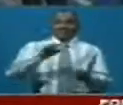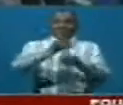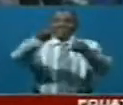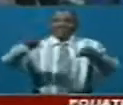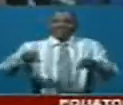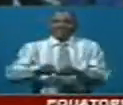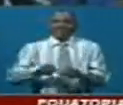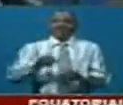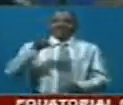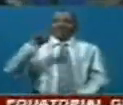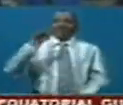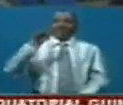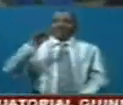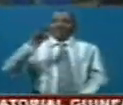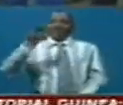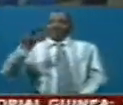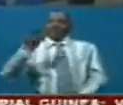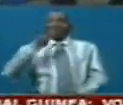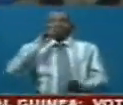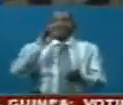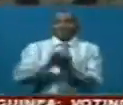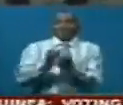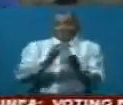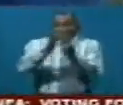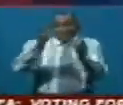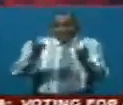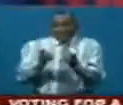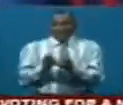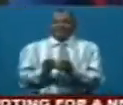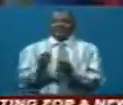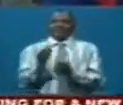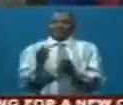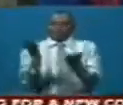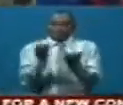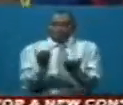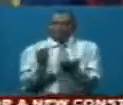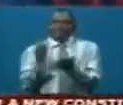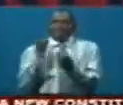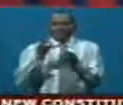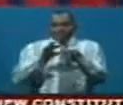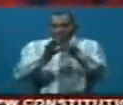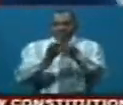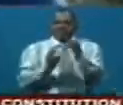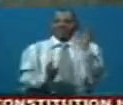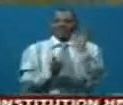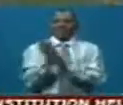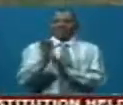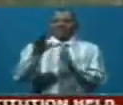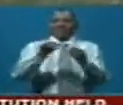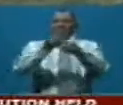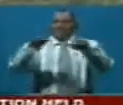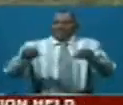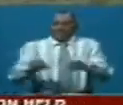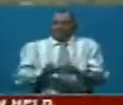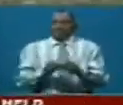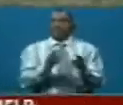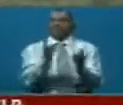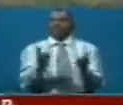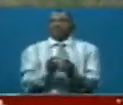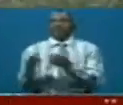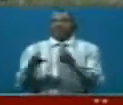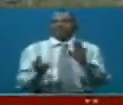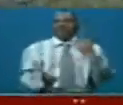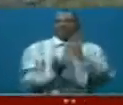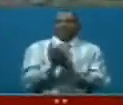area, Thomas Dalu Ada, said the district is looking for developers to partner both the district and community